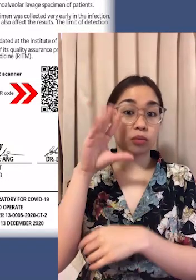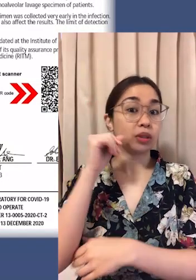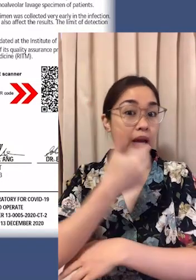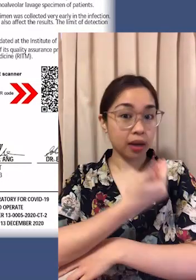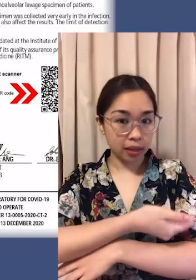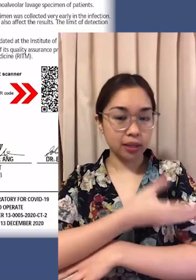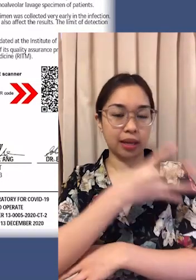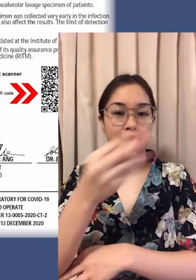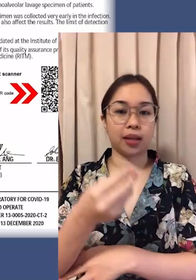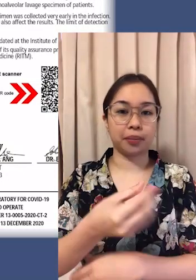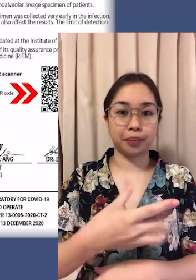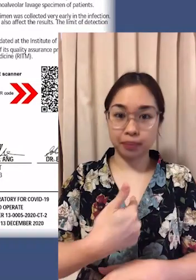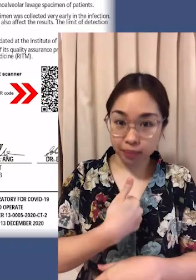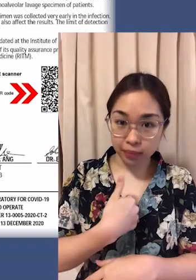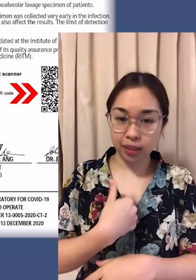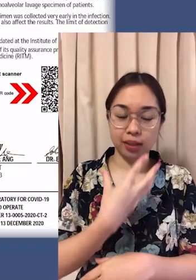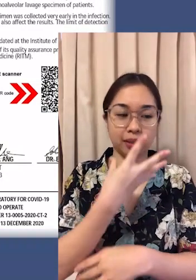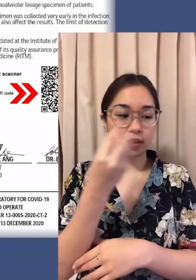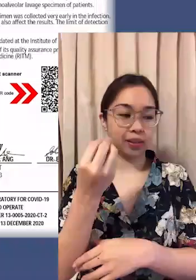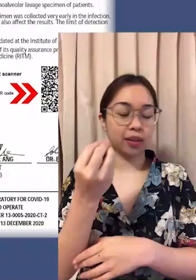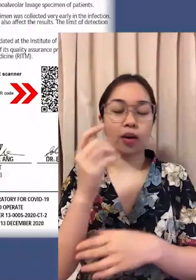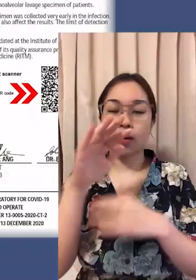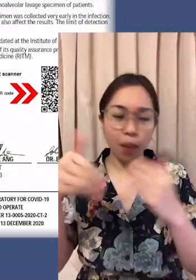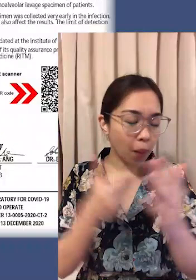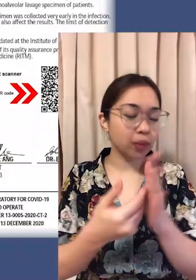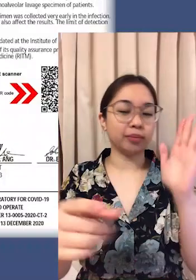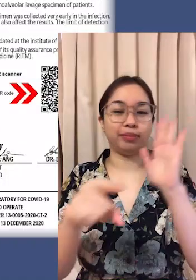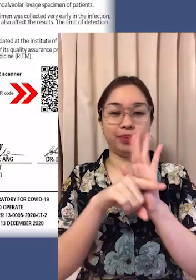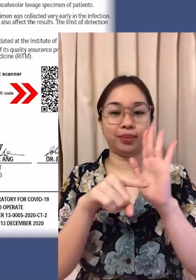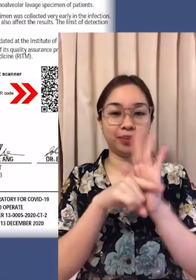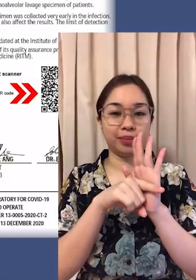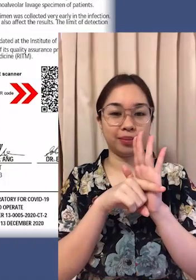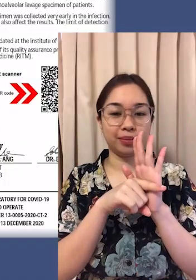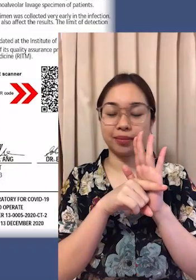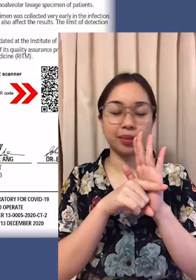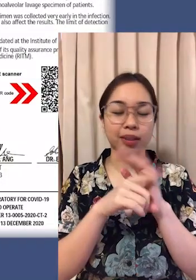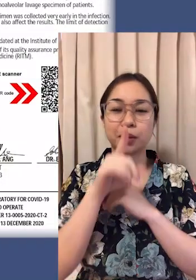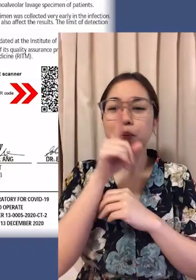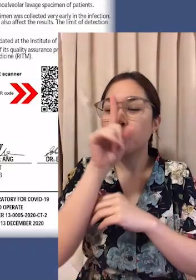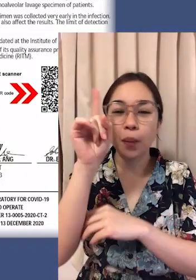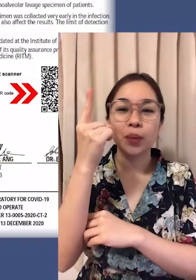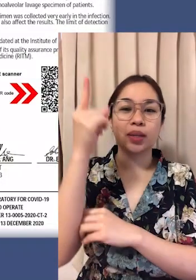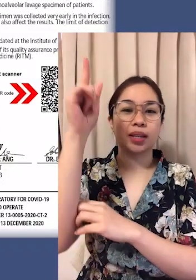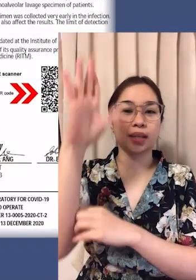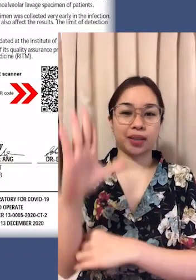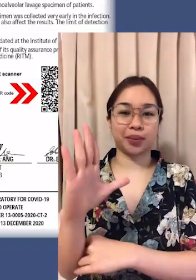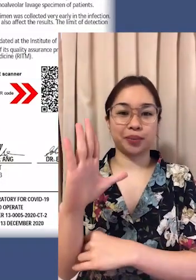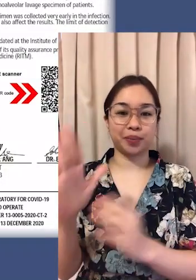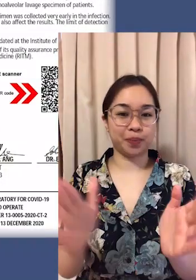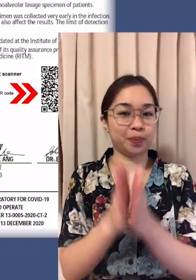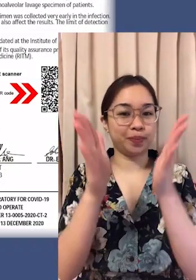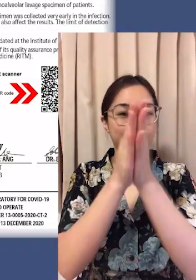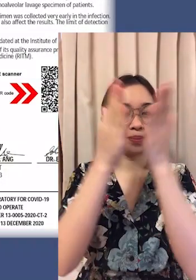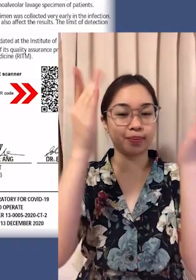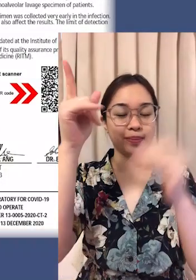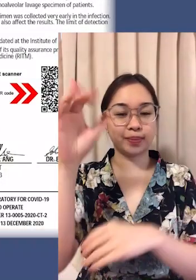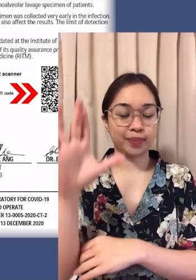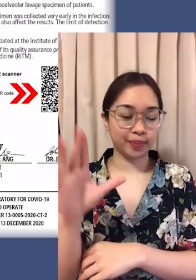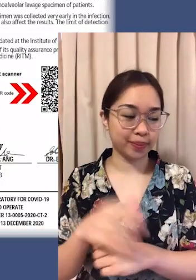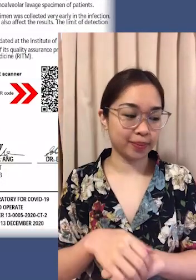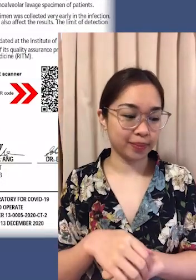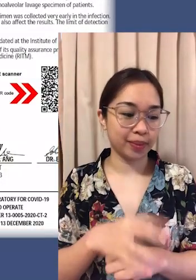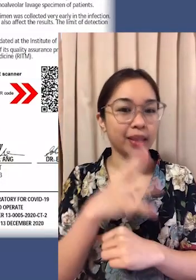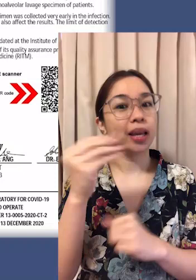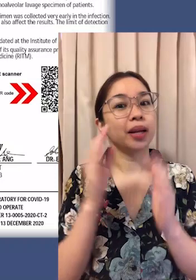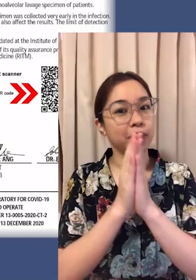naming anak at ako, dahil nandun ako sa hospital, negative po ito. Ng Diyos lang talaga ang tunay na kagagawa nito